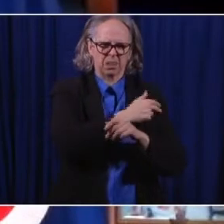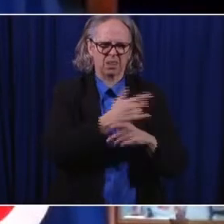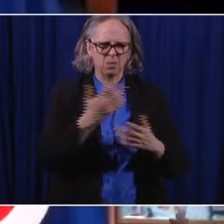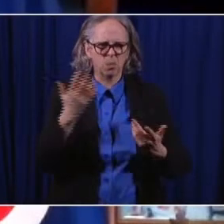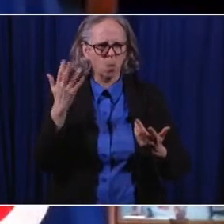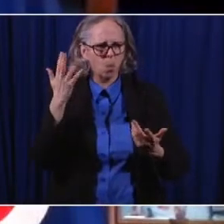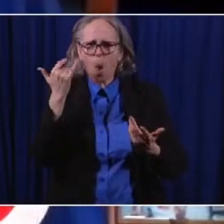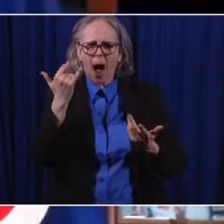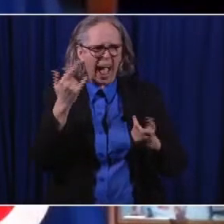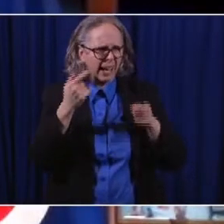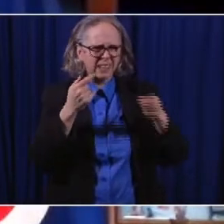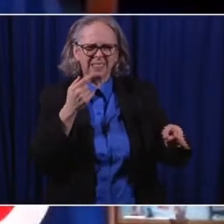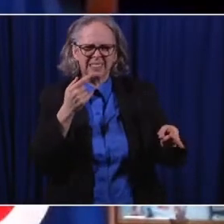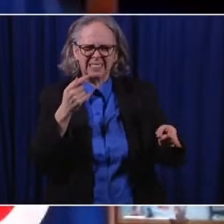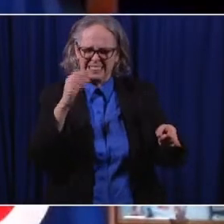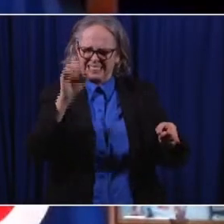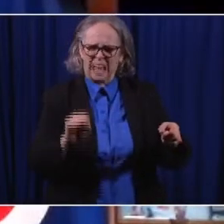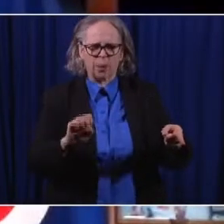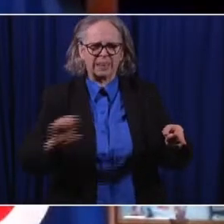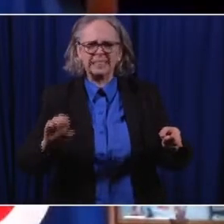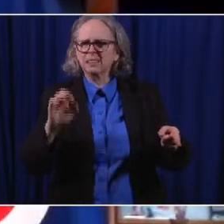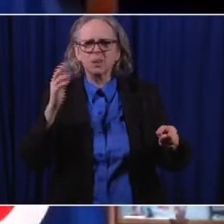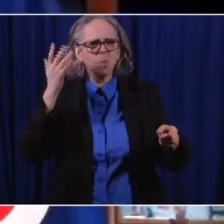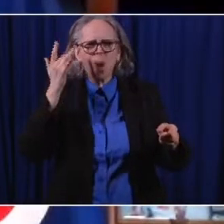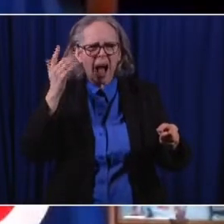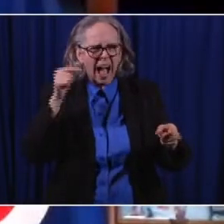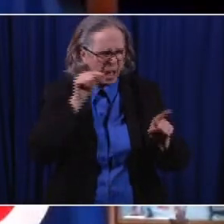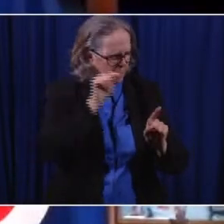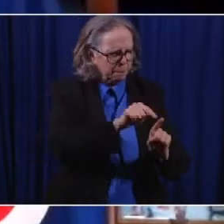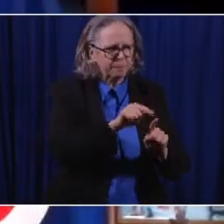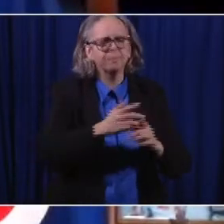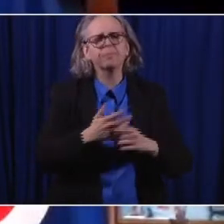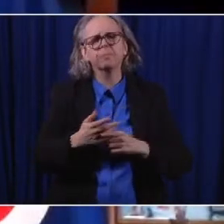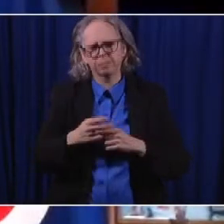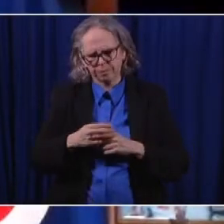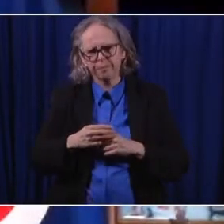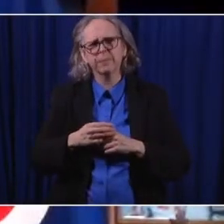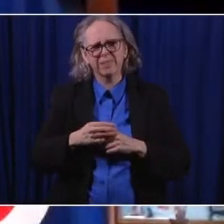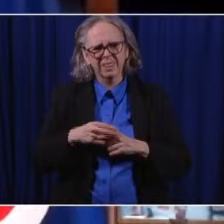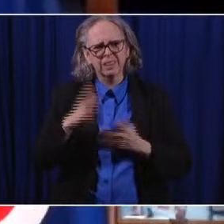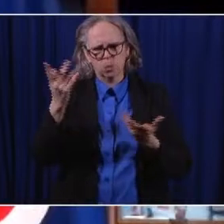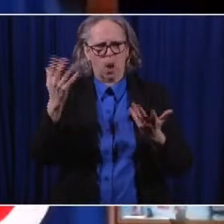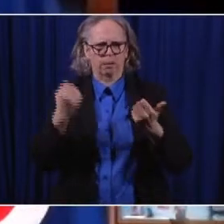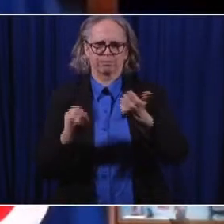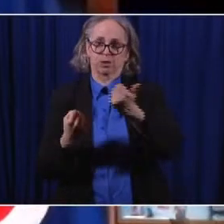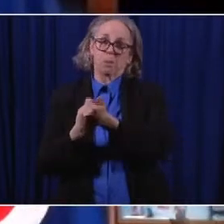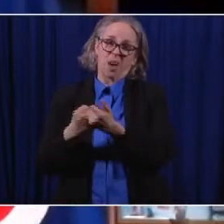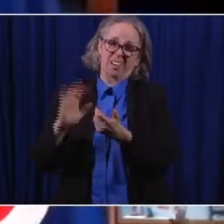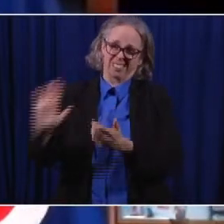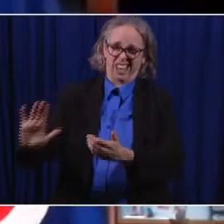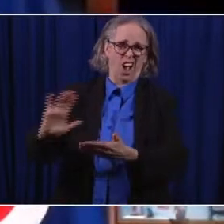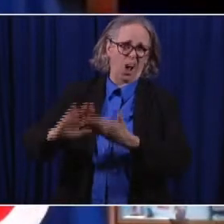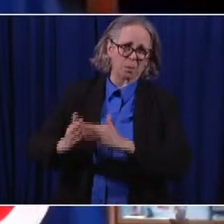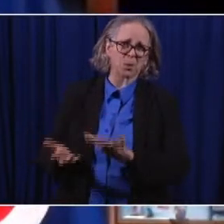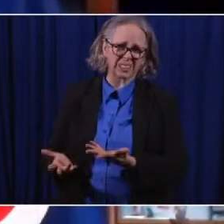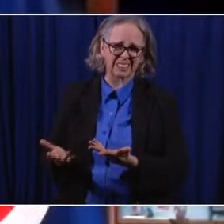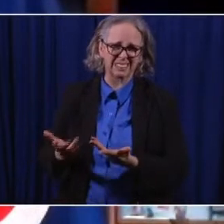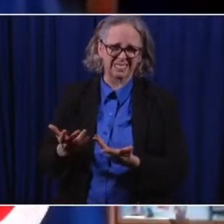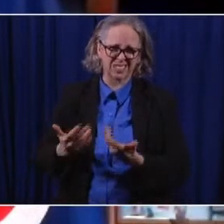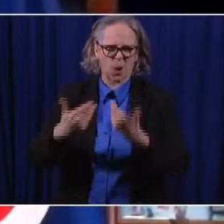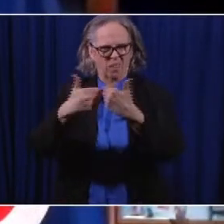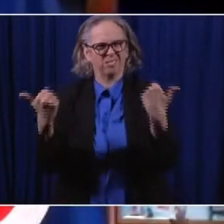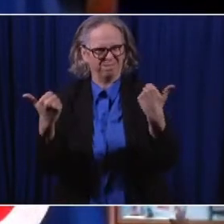those vaccines in Southeast Ohio to help the communities down there and the healthcare workers there. There was a lot of